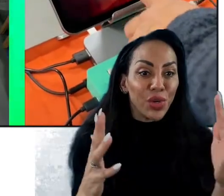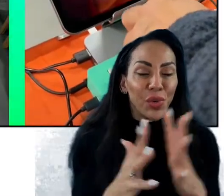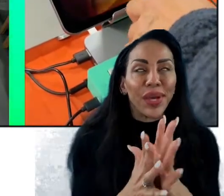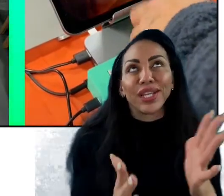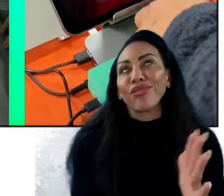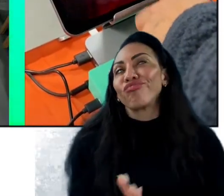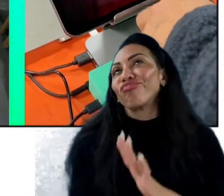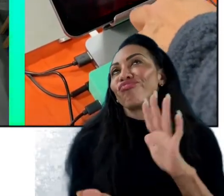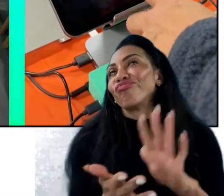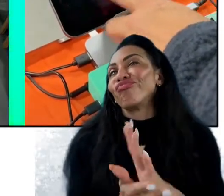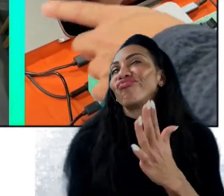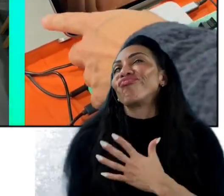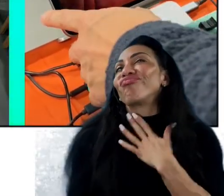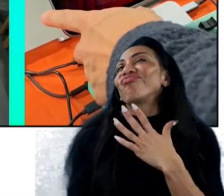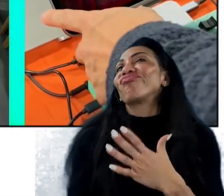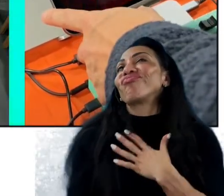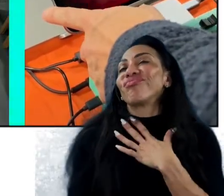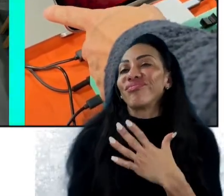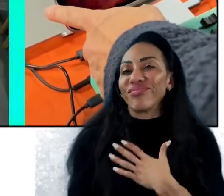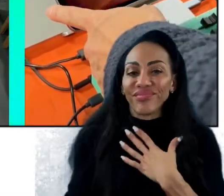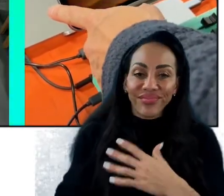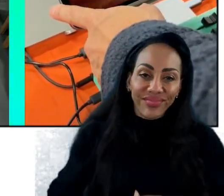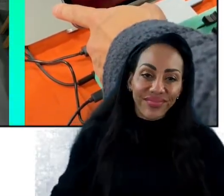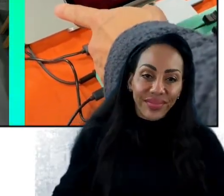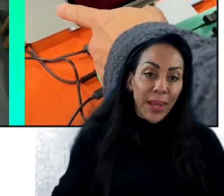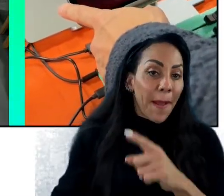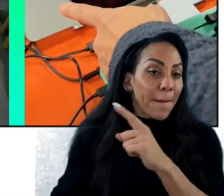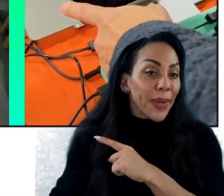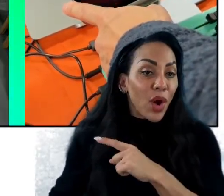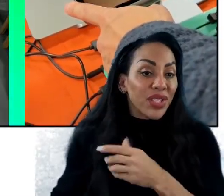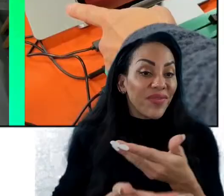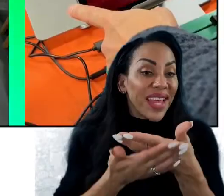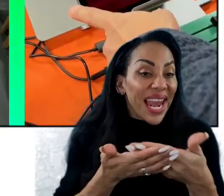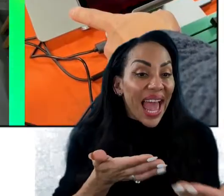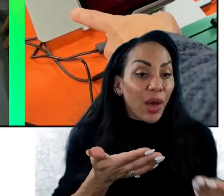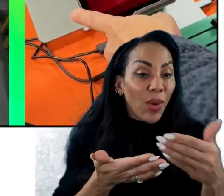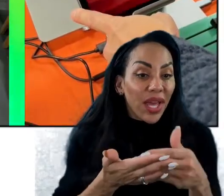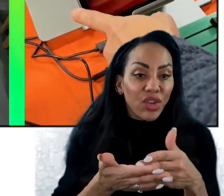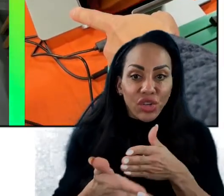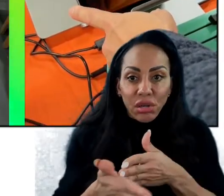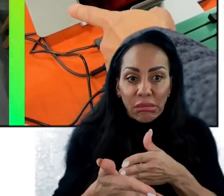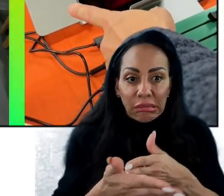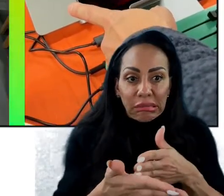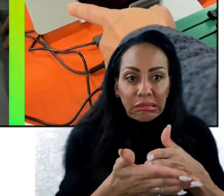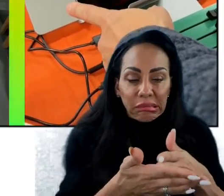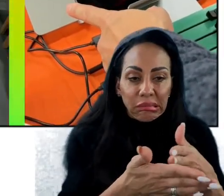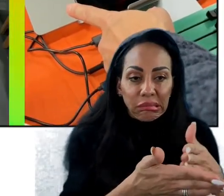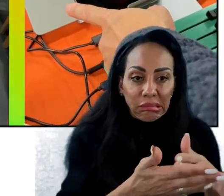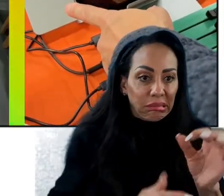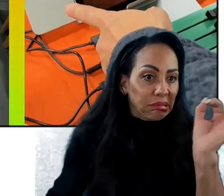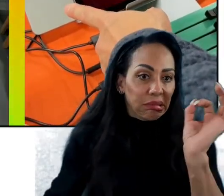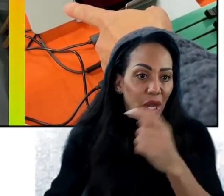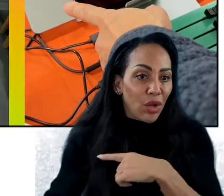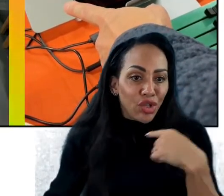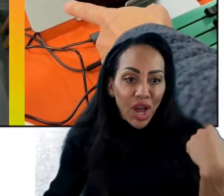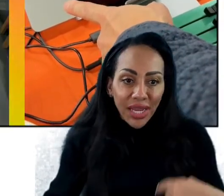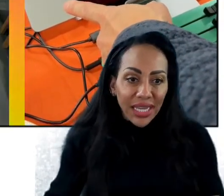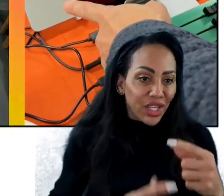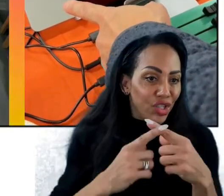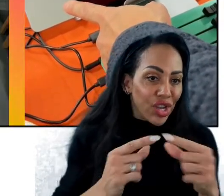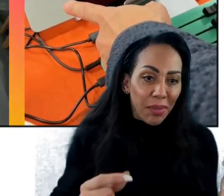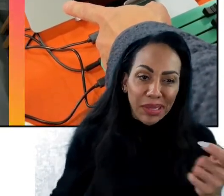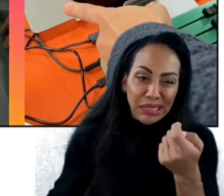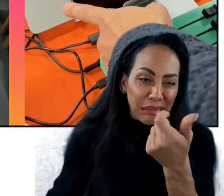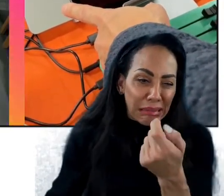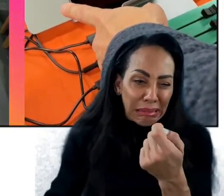But one of the best things about this as well was that because of the language barrier, I obviously didn't speak very good Chinese, well, no Chinese, tiny bit of Japanese, very little,